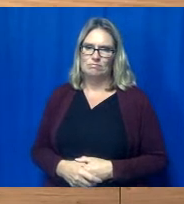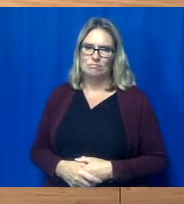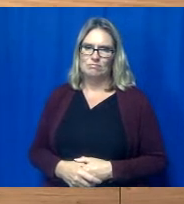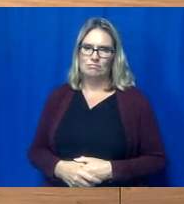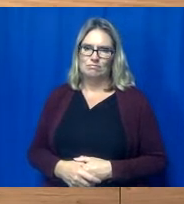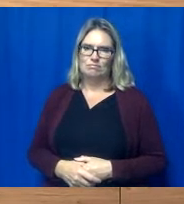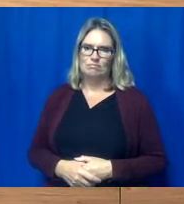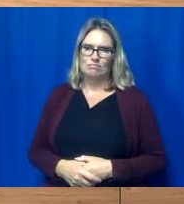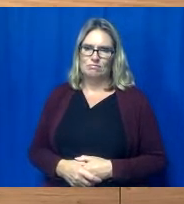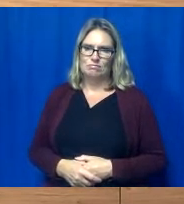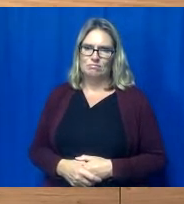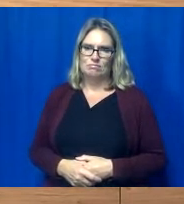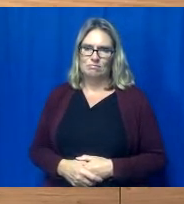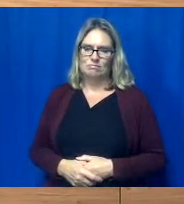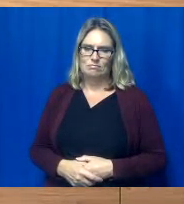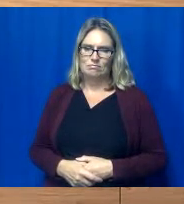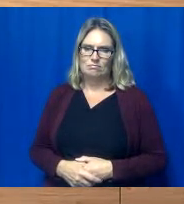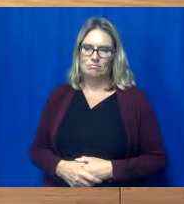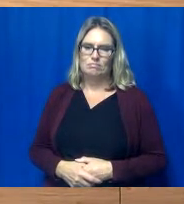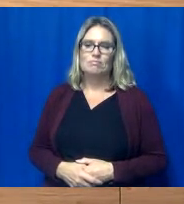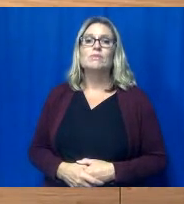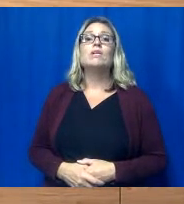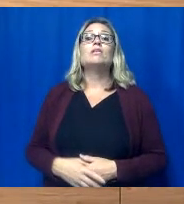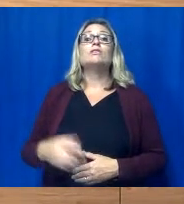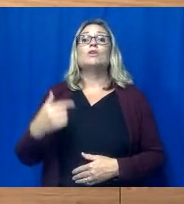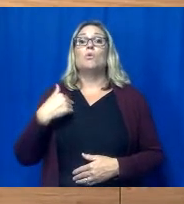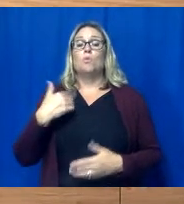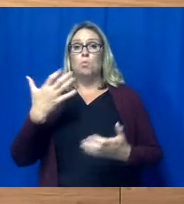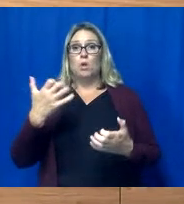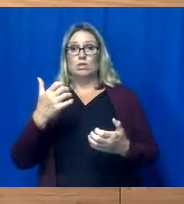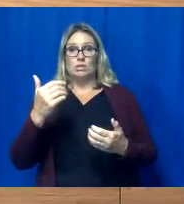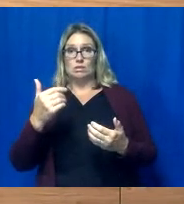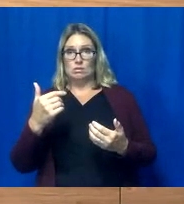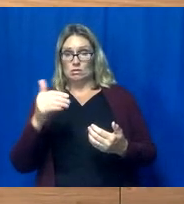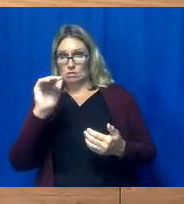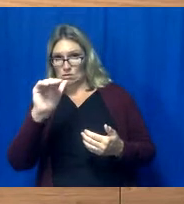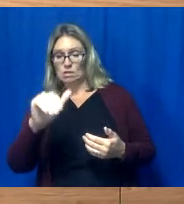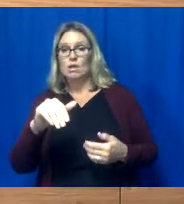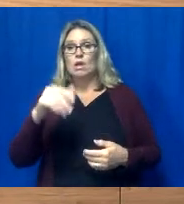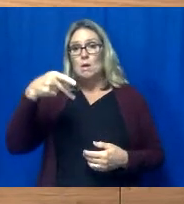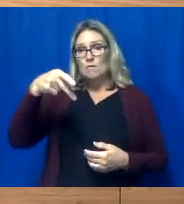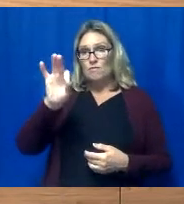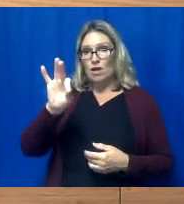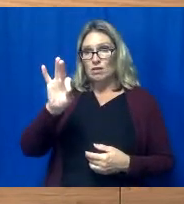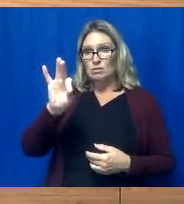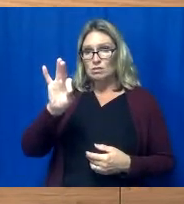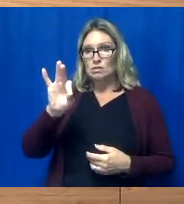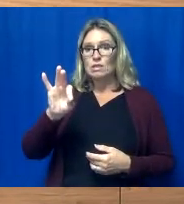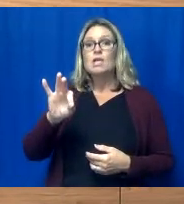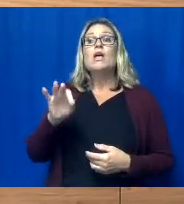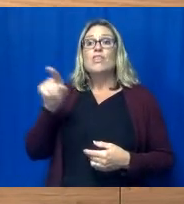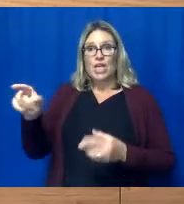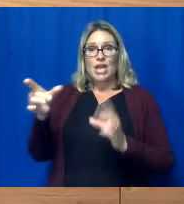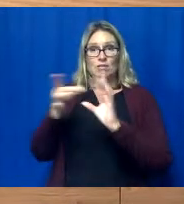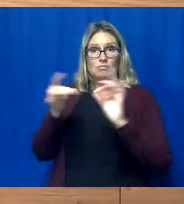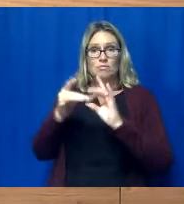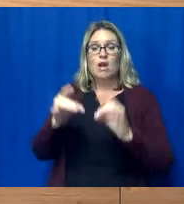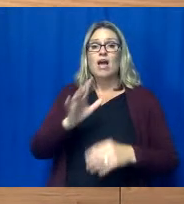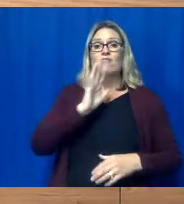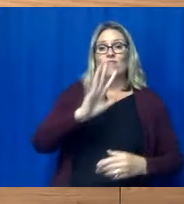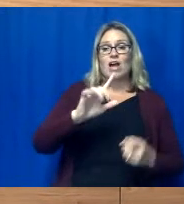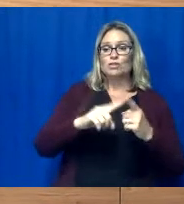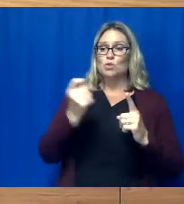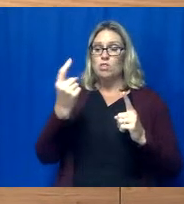Dr. Dow, I'm just wondering, as a follow-up, Pfizer said this week that their vaccine is safe for children 5 to 11 years